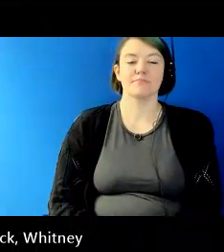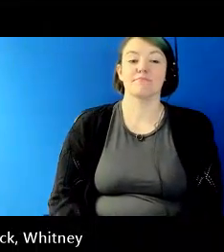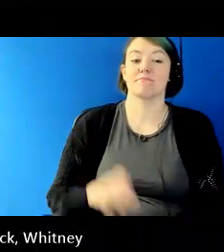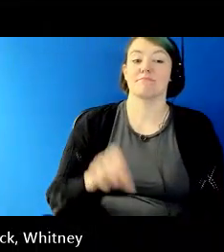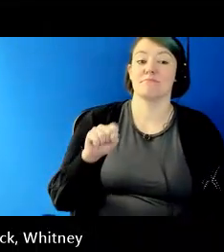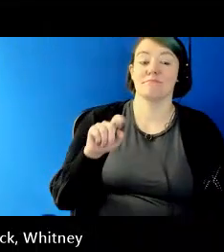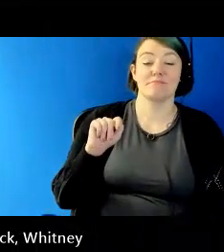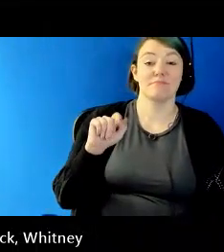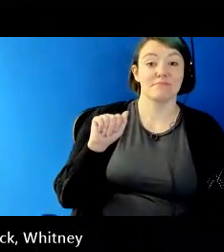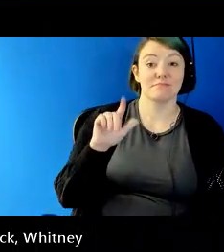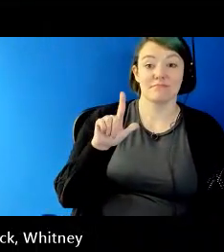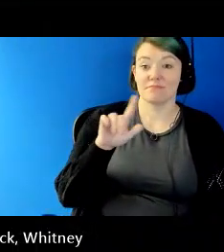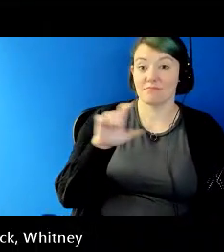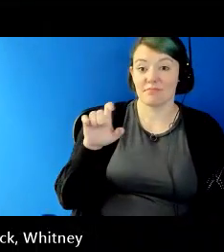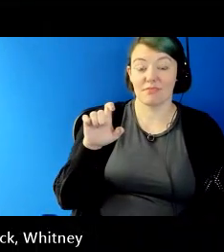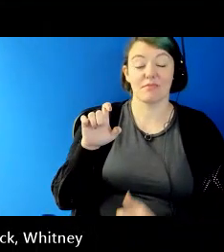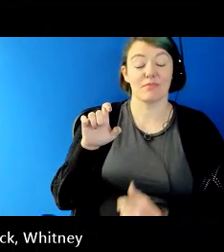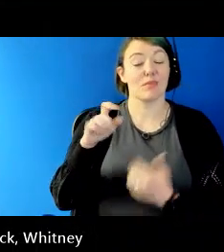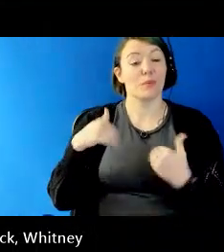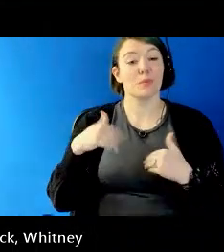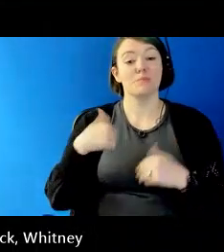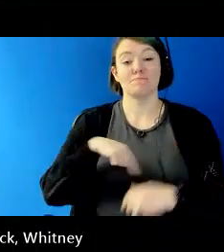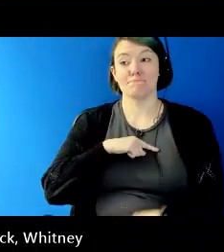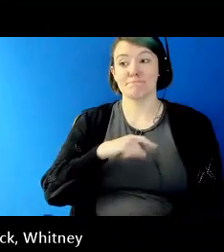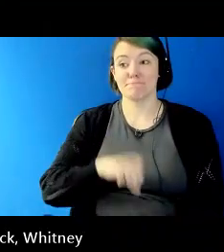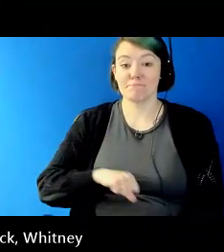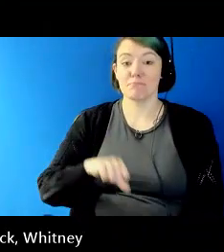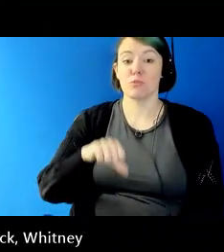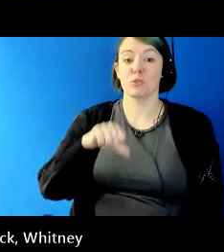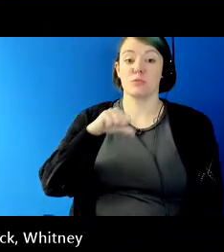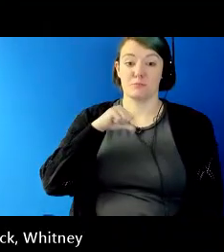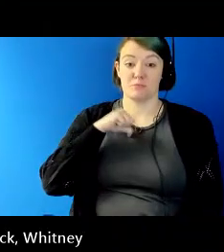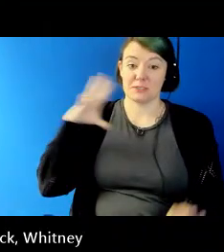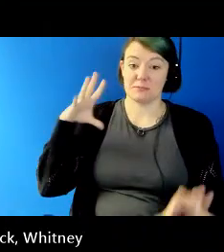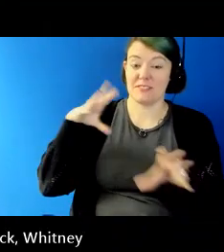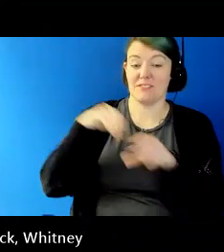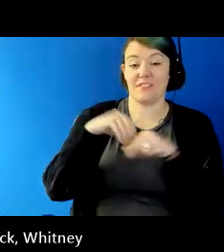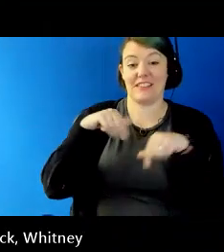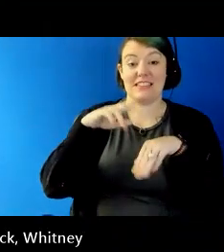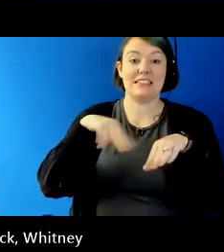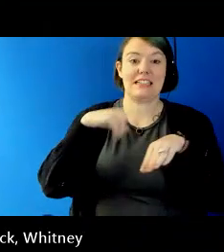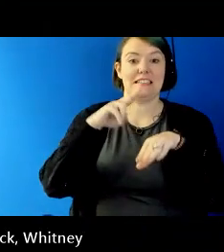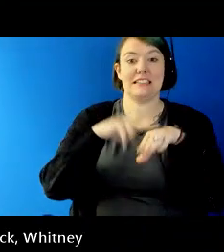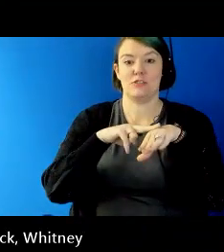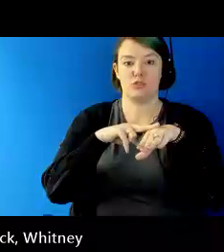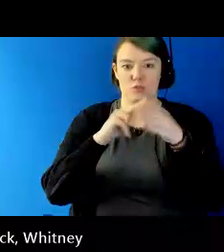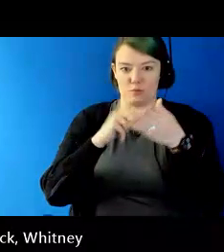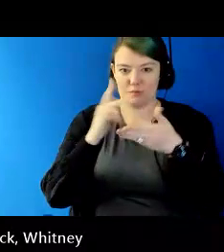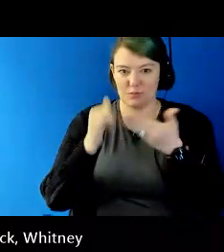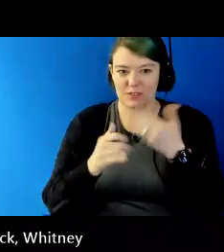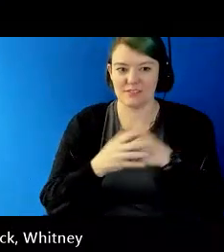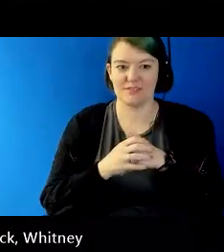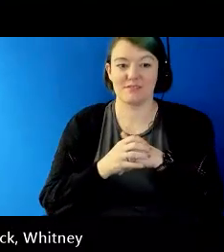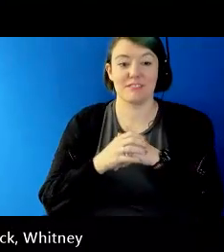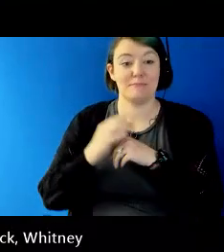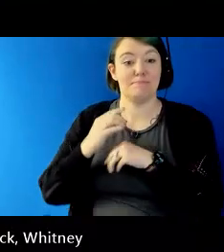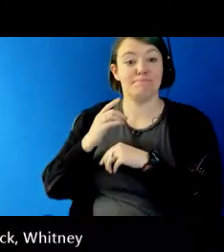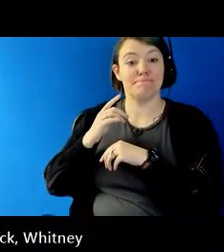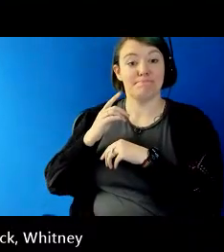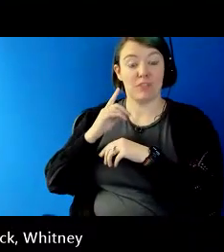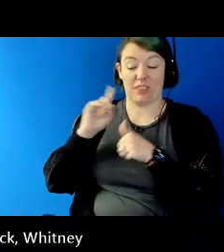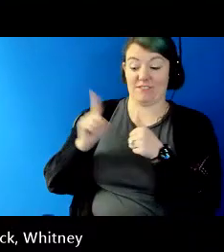we are proud to have been the first state to launch back in 2016. So we are administered by the Ohio Treasurer's Office.